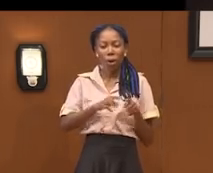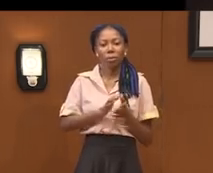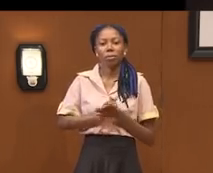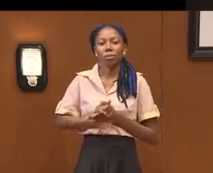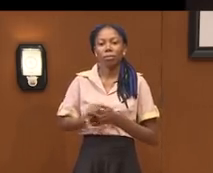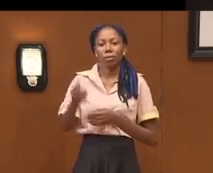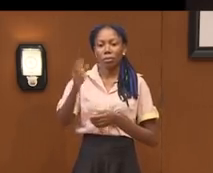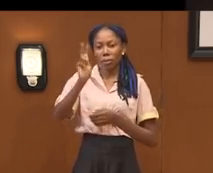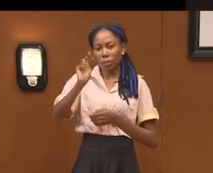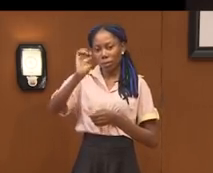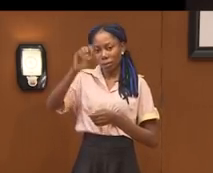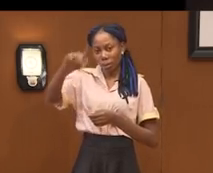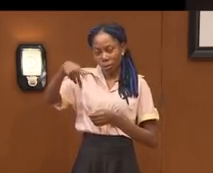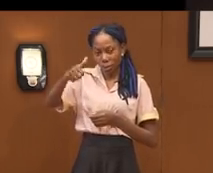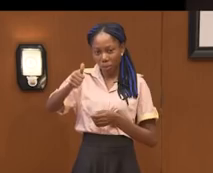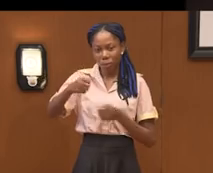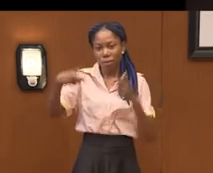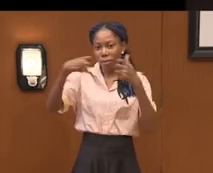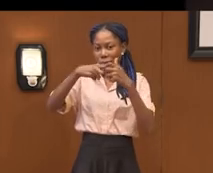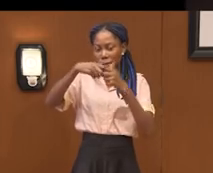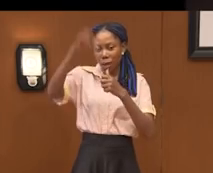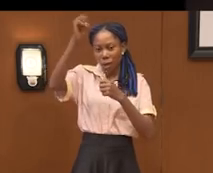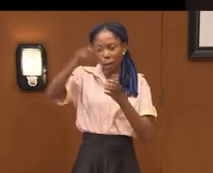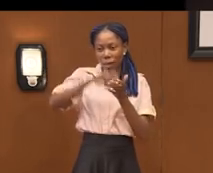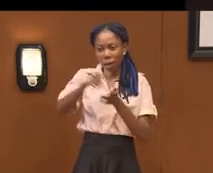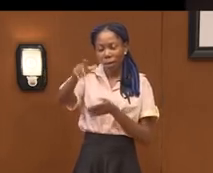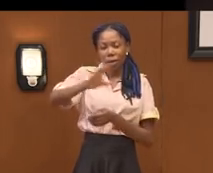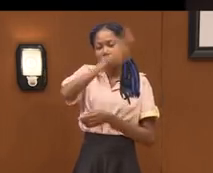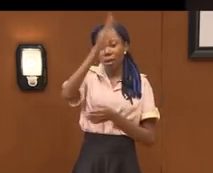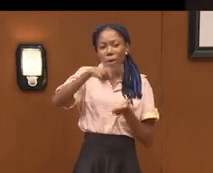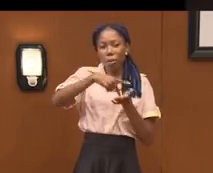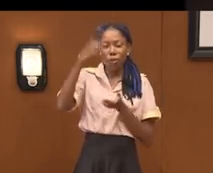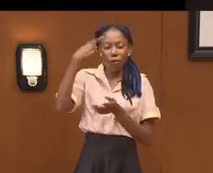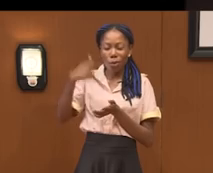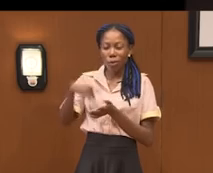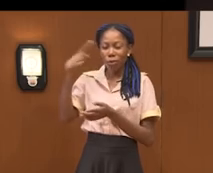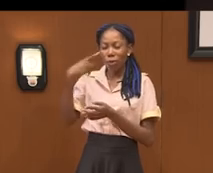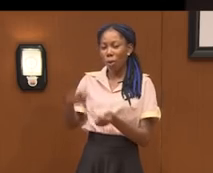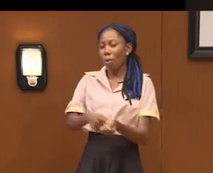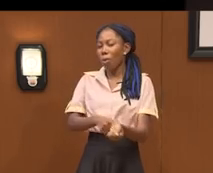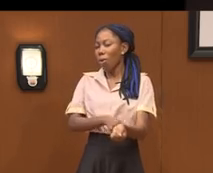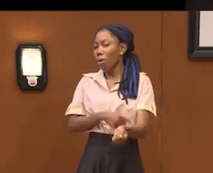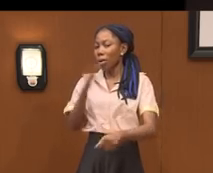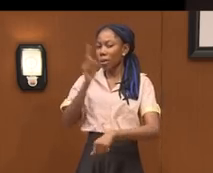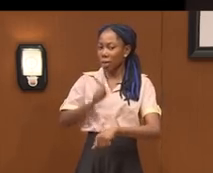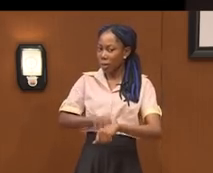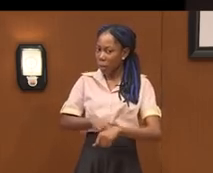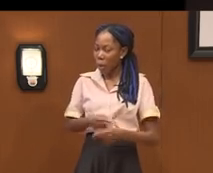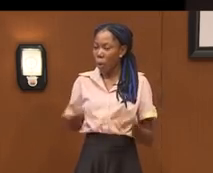years. So there was no NEPA, not like there. And I went to NEPA